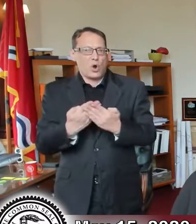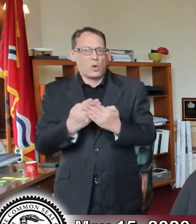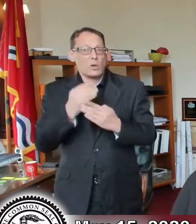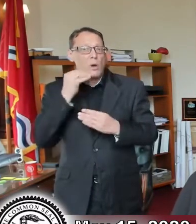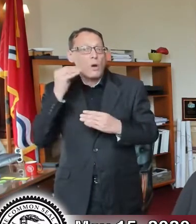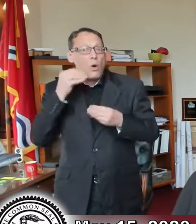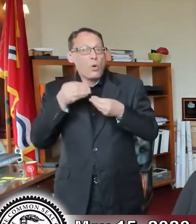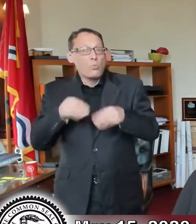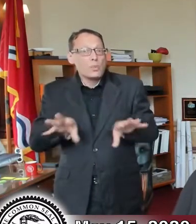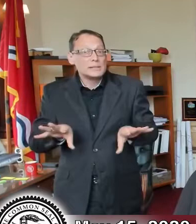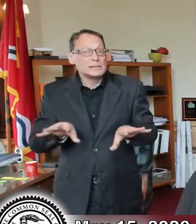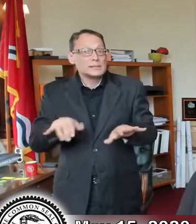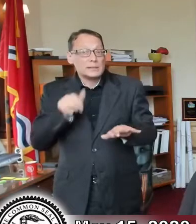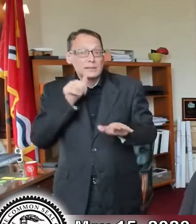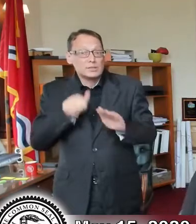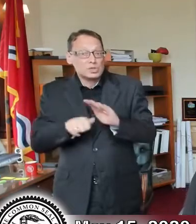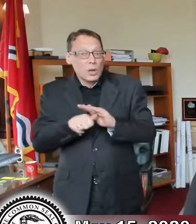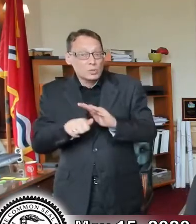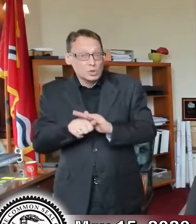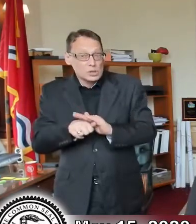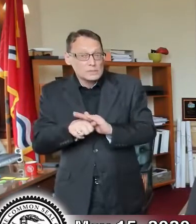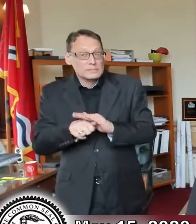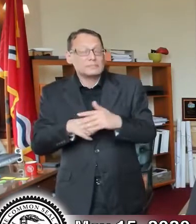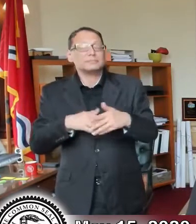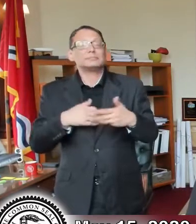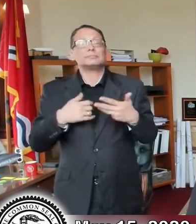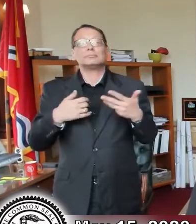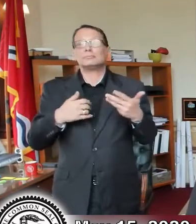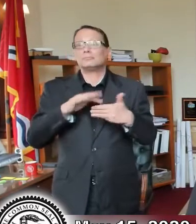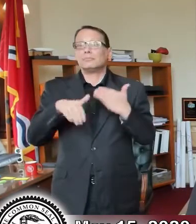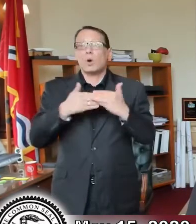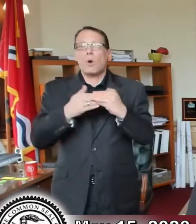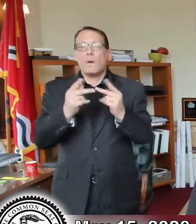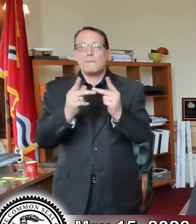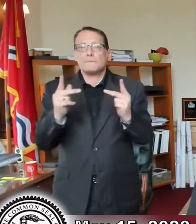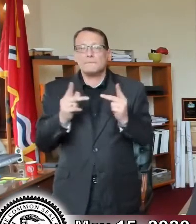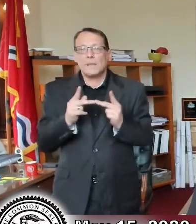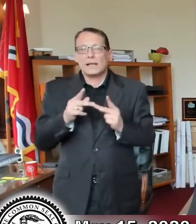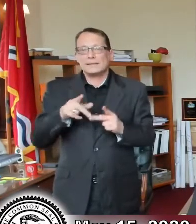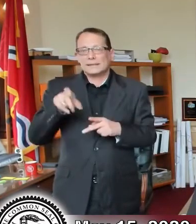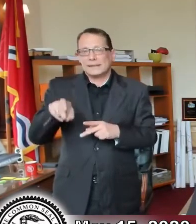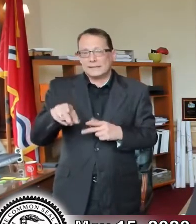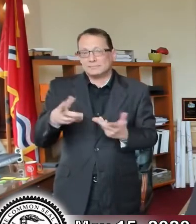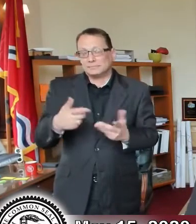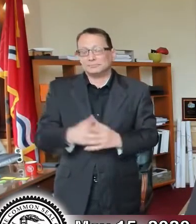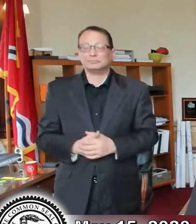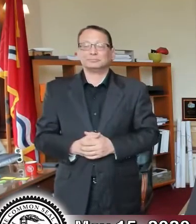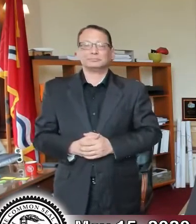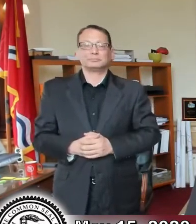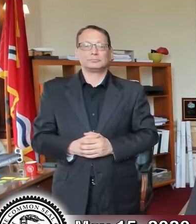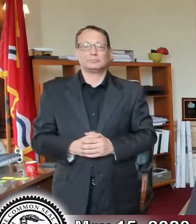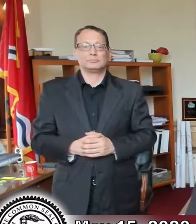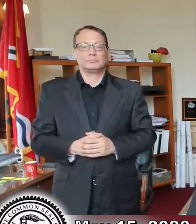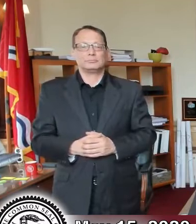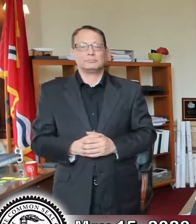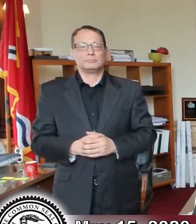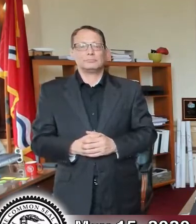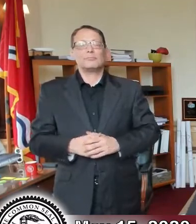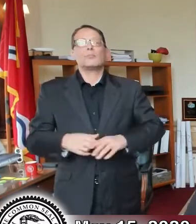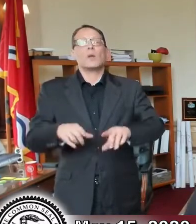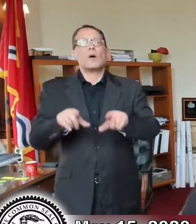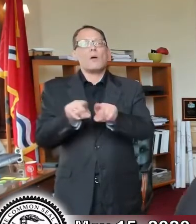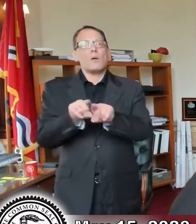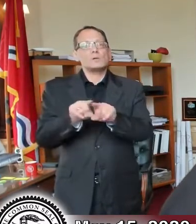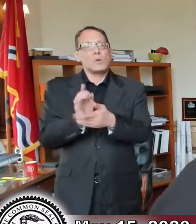homeless shelters and places that need masks, may need masks and don't have them. We've also given